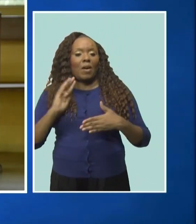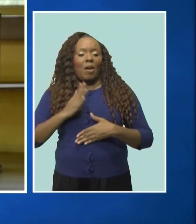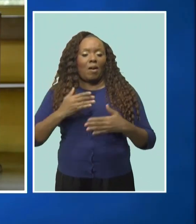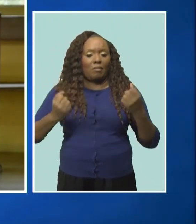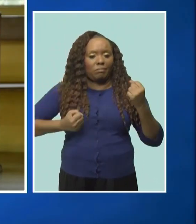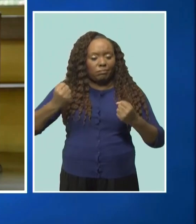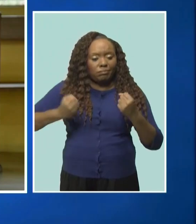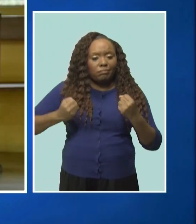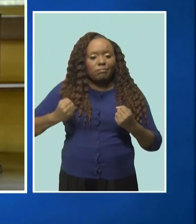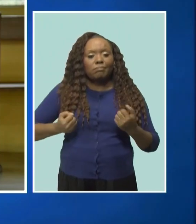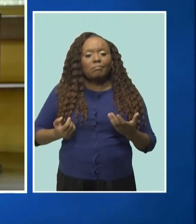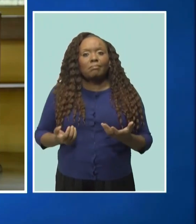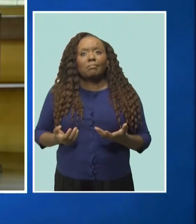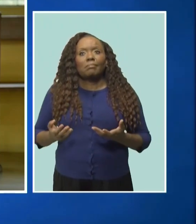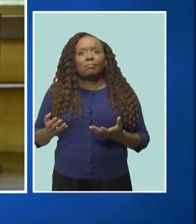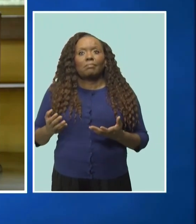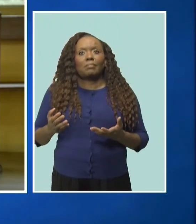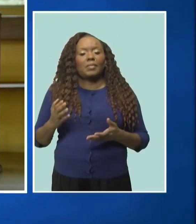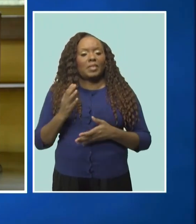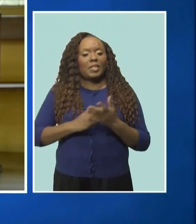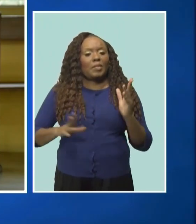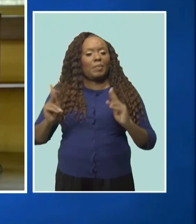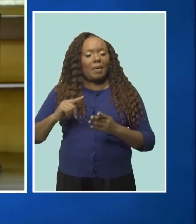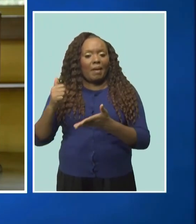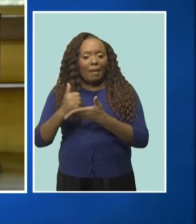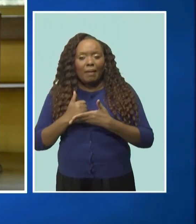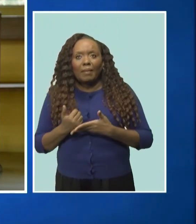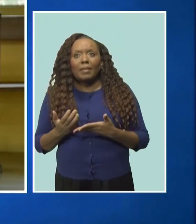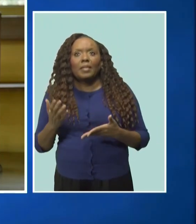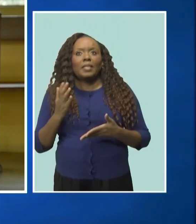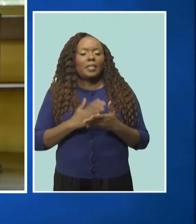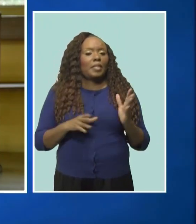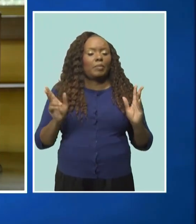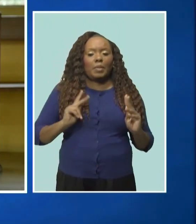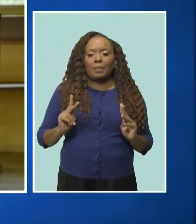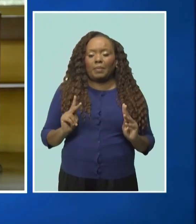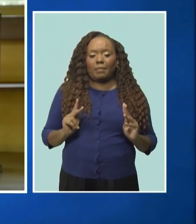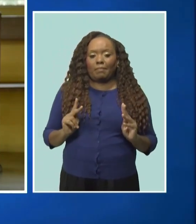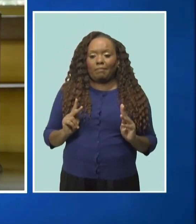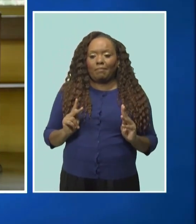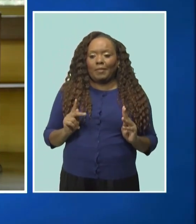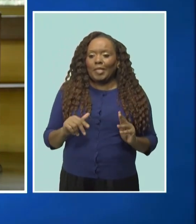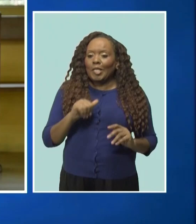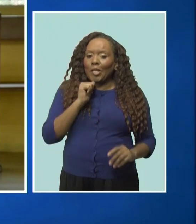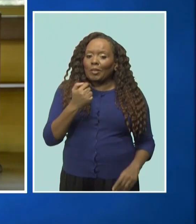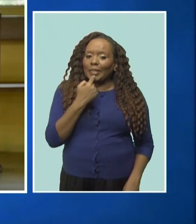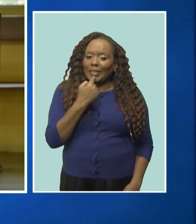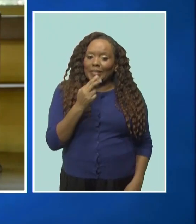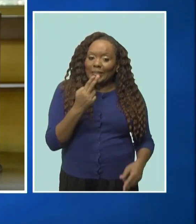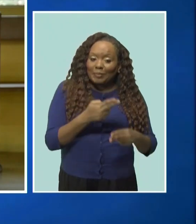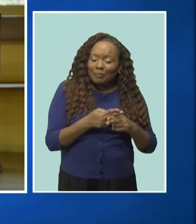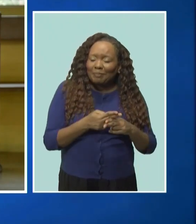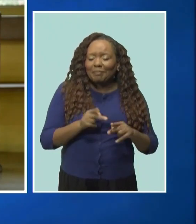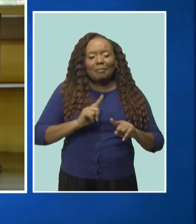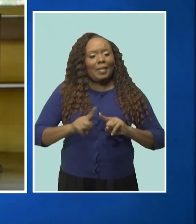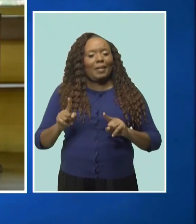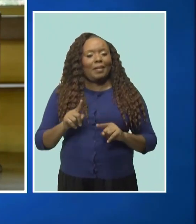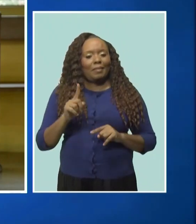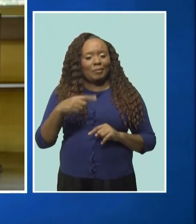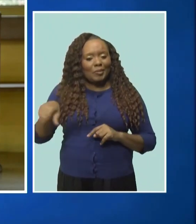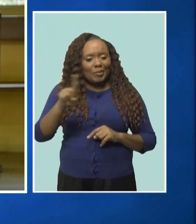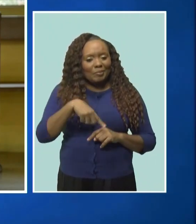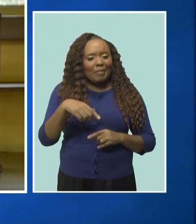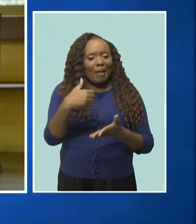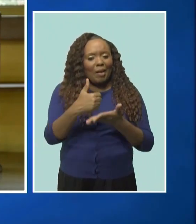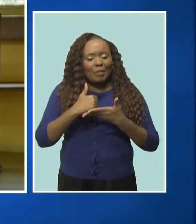it. Some that I've known and some unknown because they didn't want themselves mentioned, but for everybody that assisted, I'm